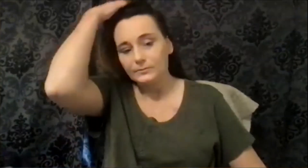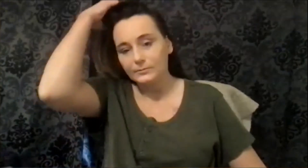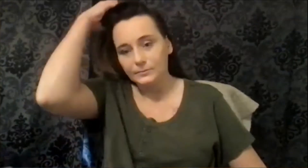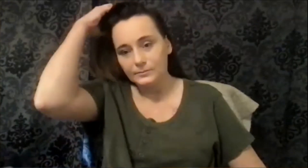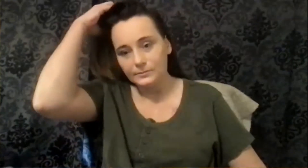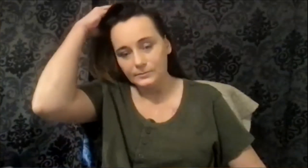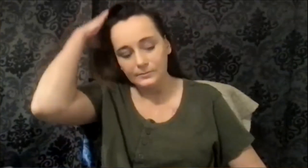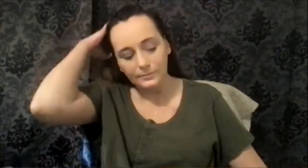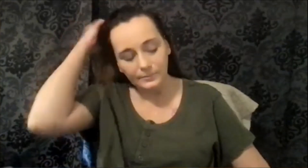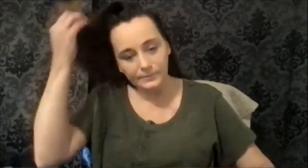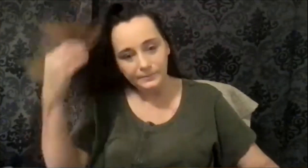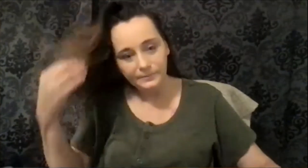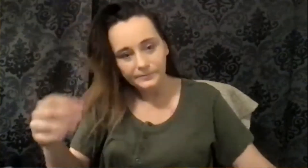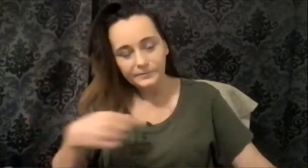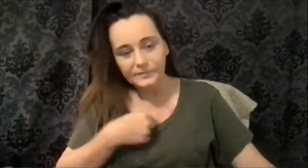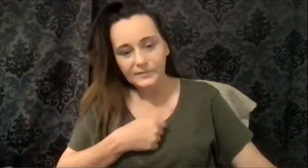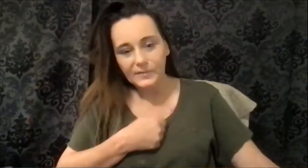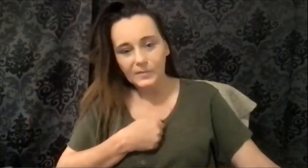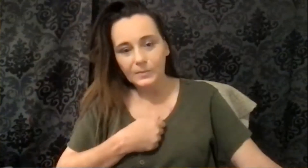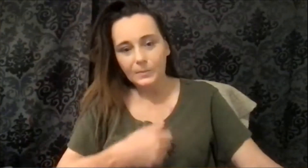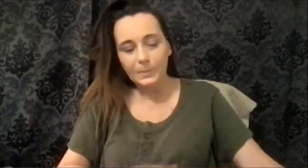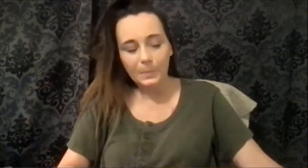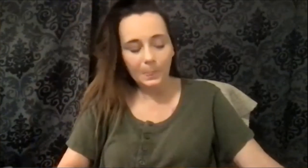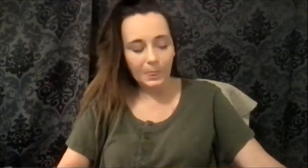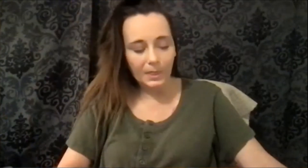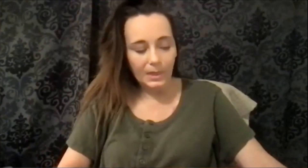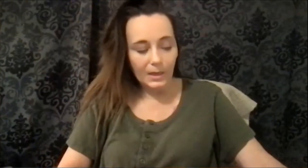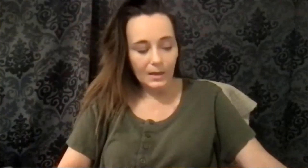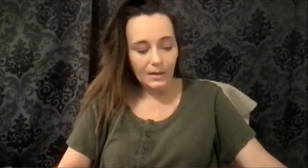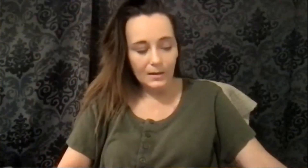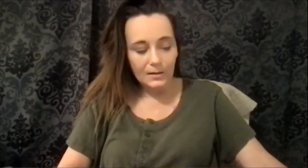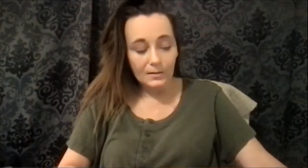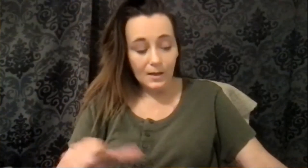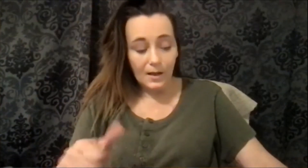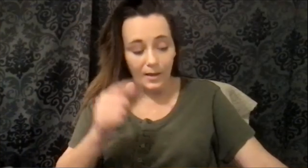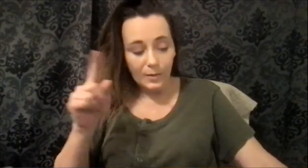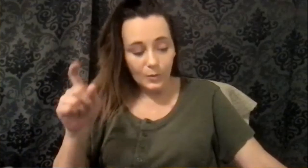Oh, excuse me, that was Carol in there. All right, are there any other